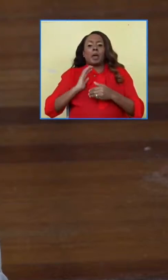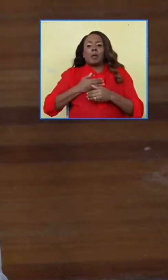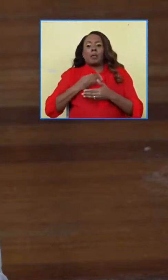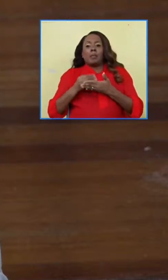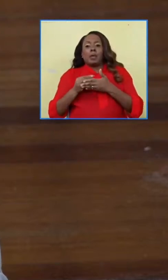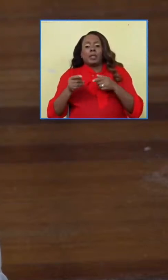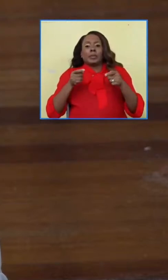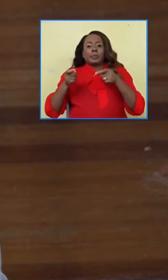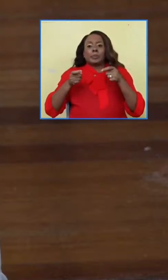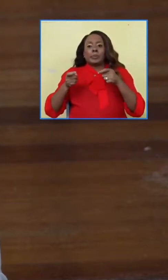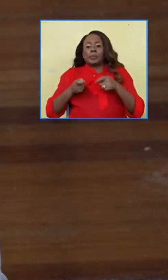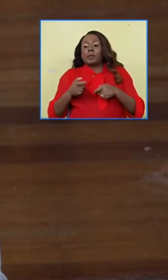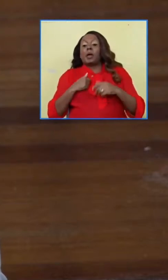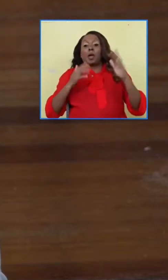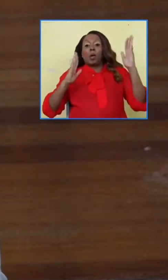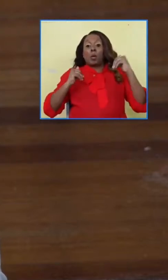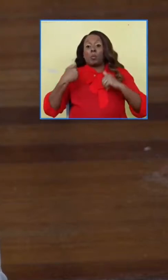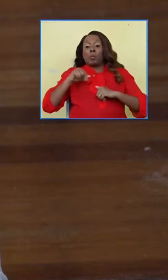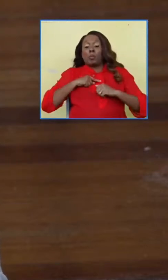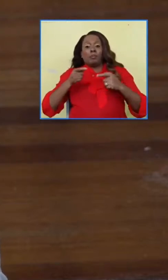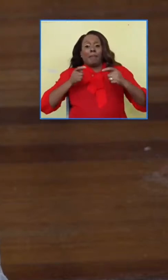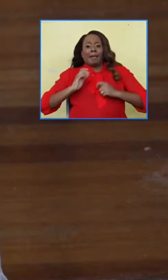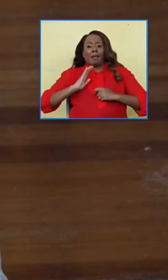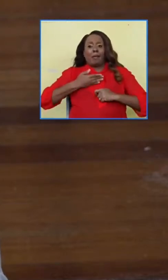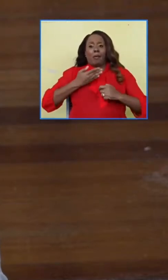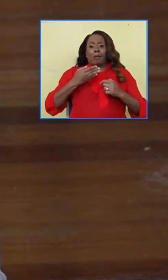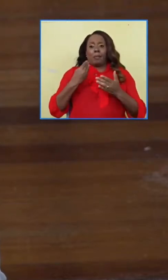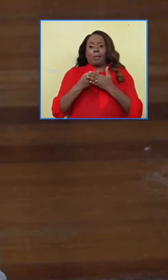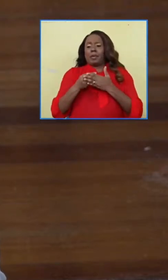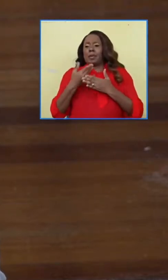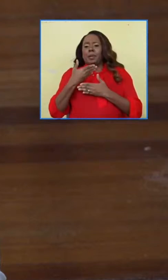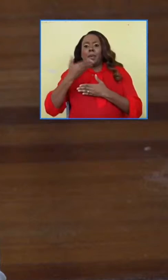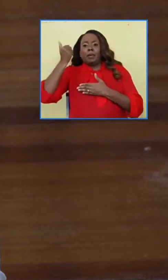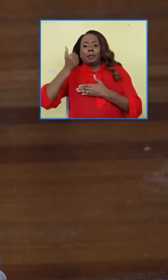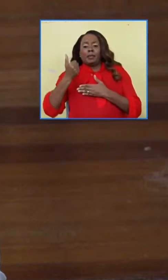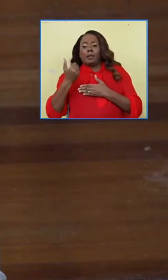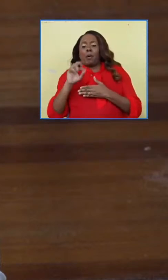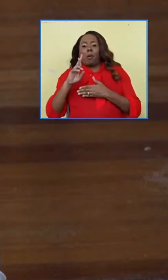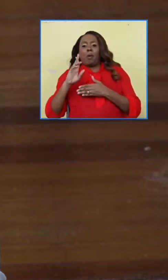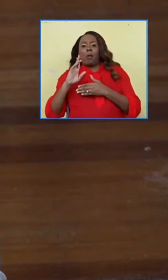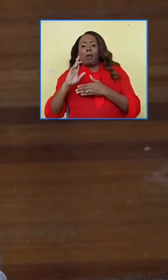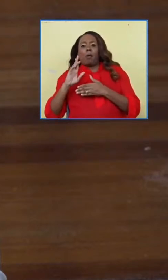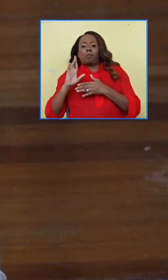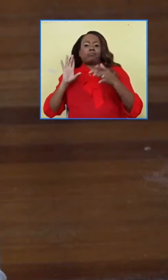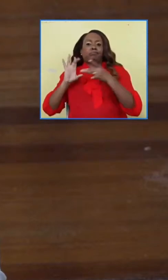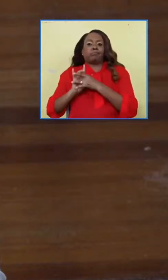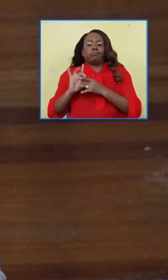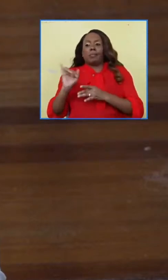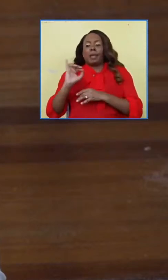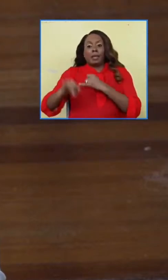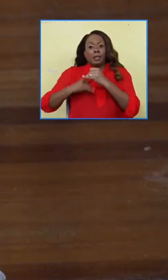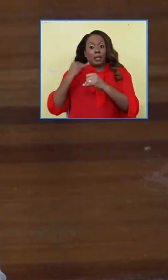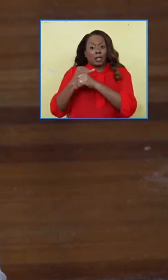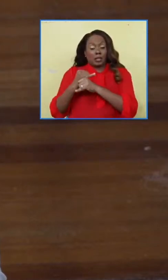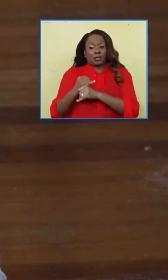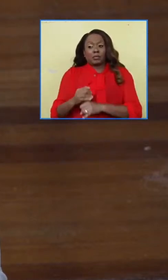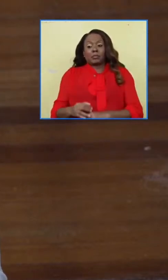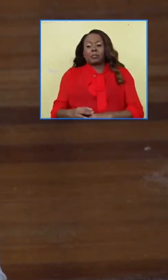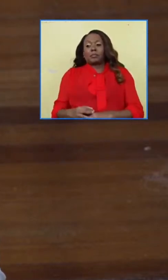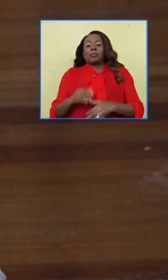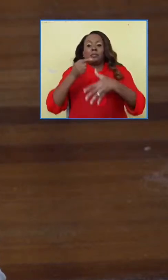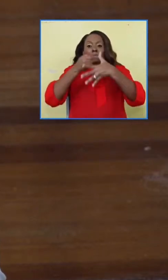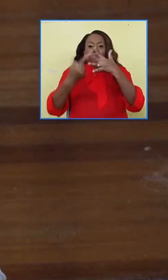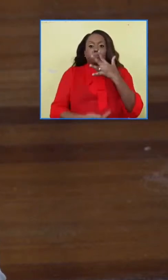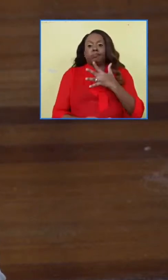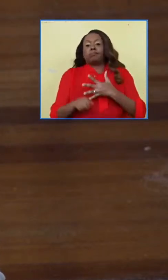is pretty well compared to international standards, and just about any other concern that we can think of. All of those things